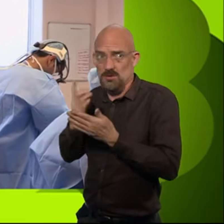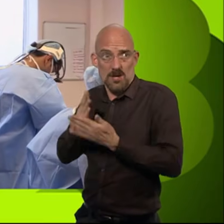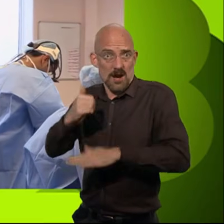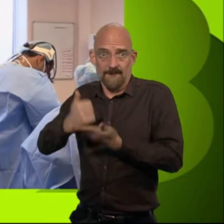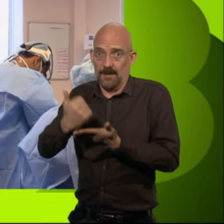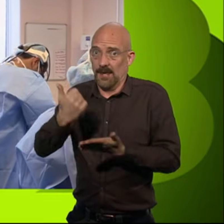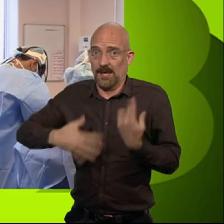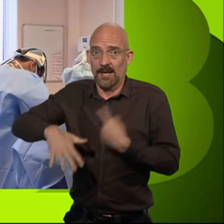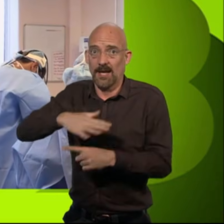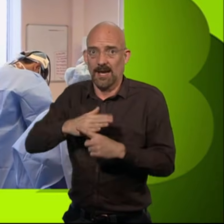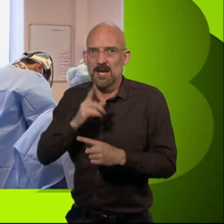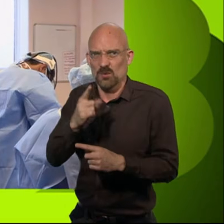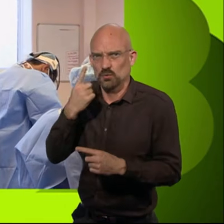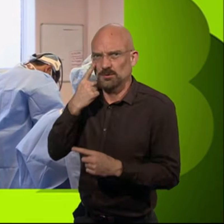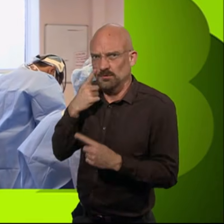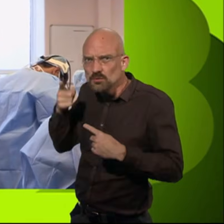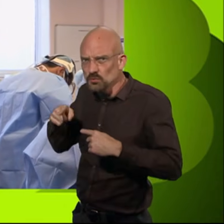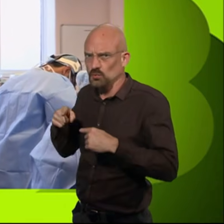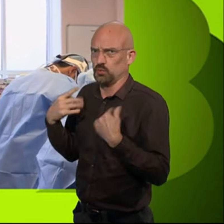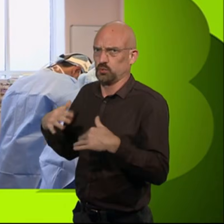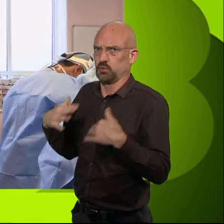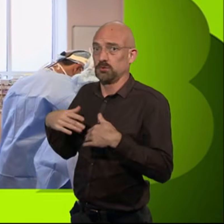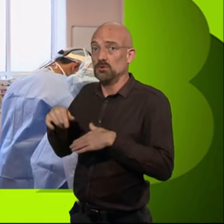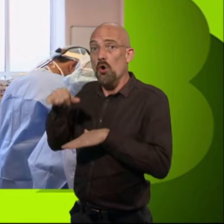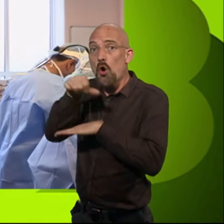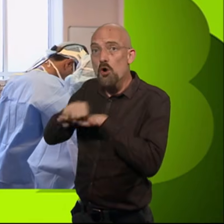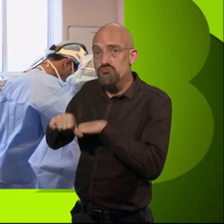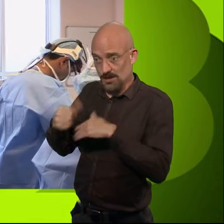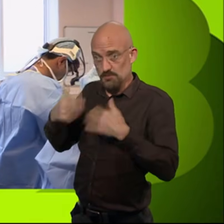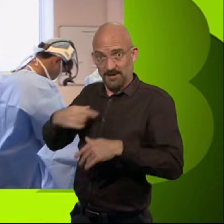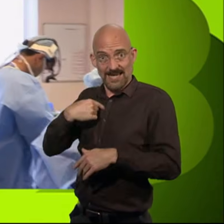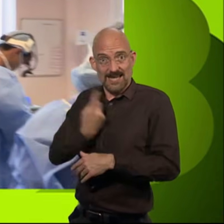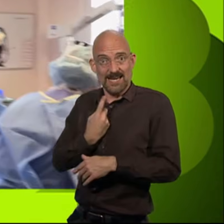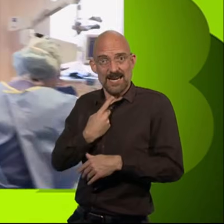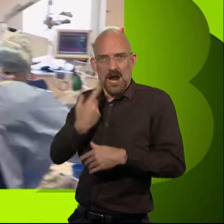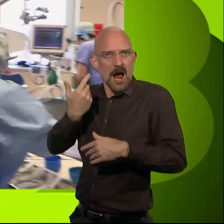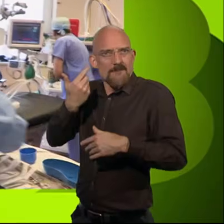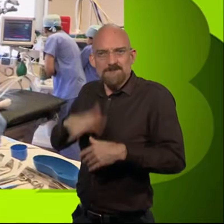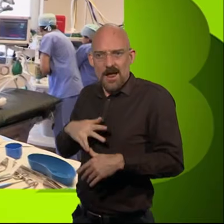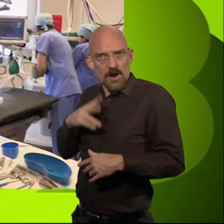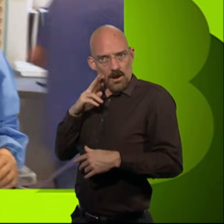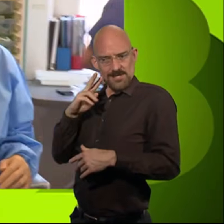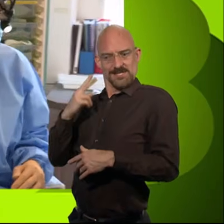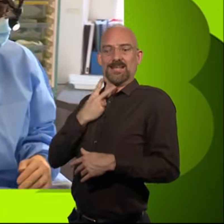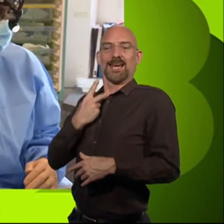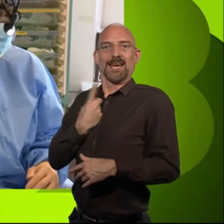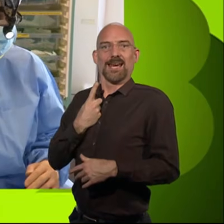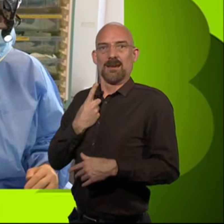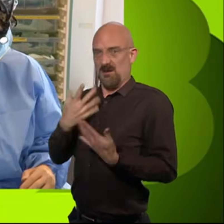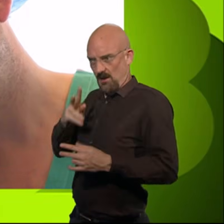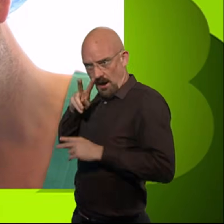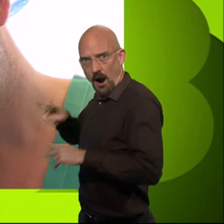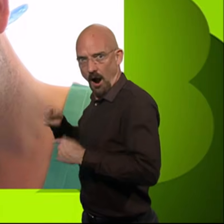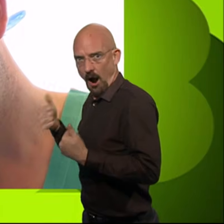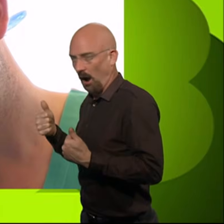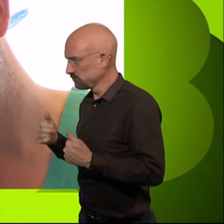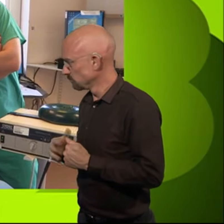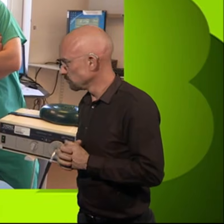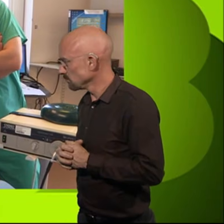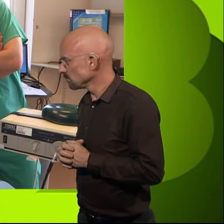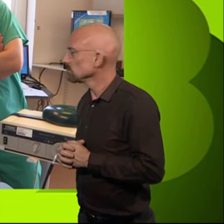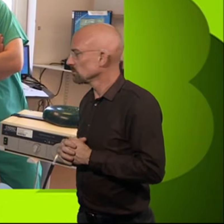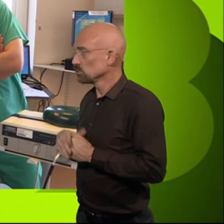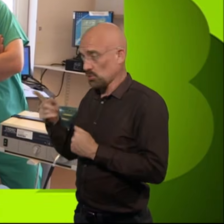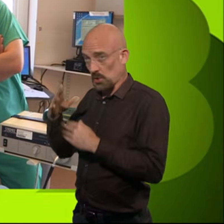it's particularly amazing because it's an operation that I had and I've never seen it. First up to get her tonsils out is Amber. She's